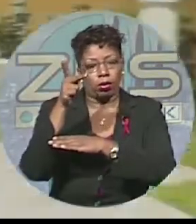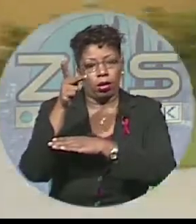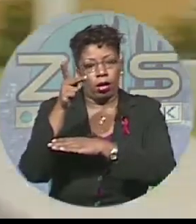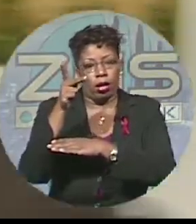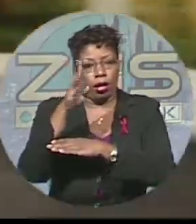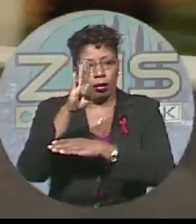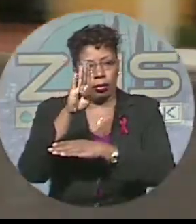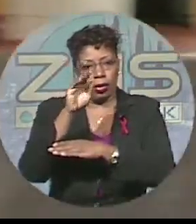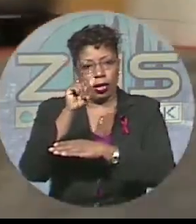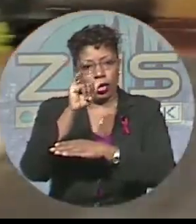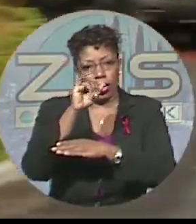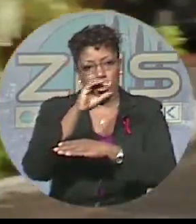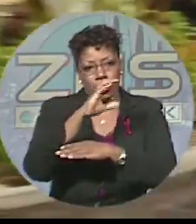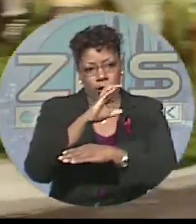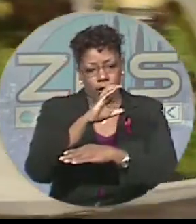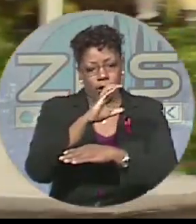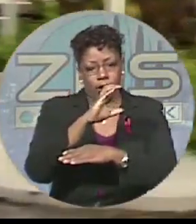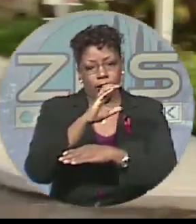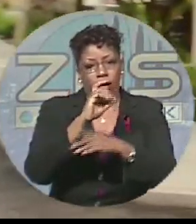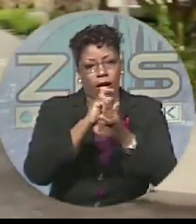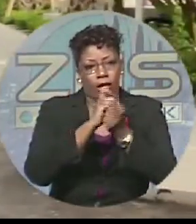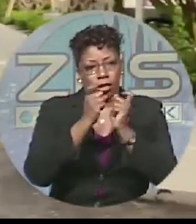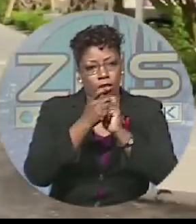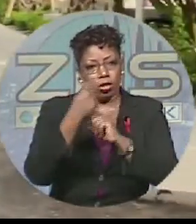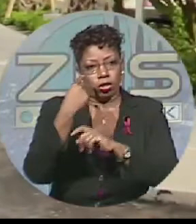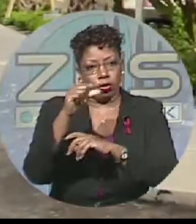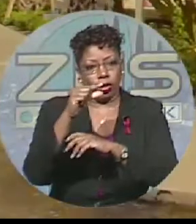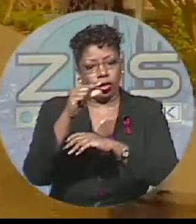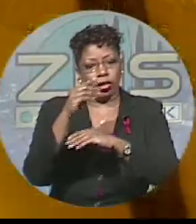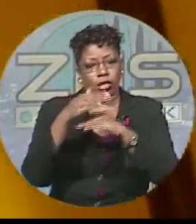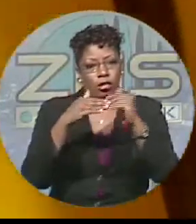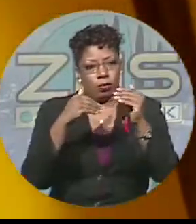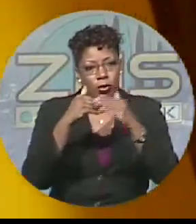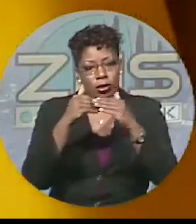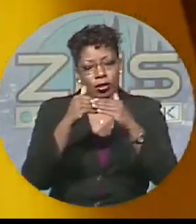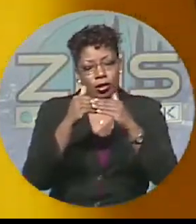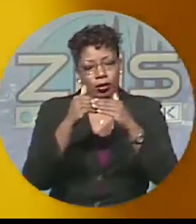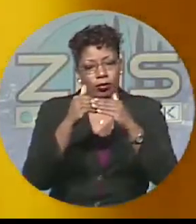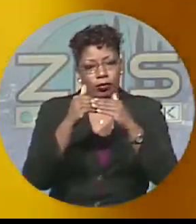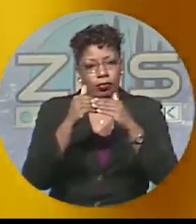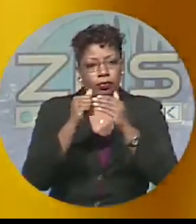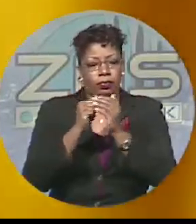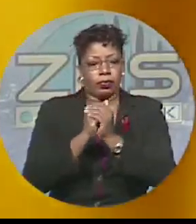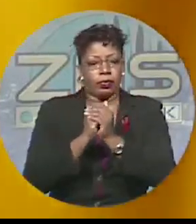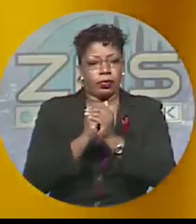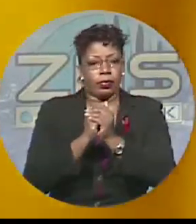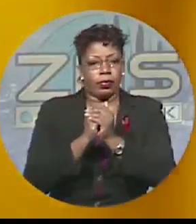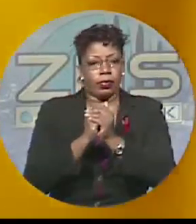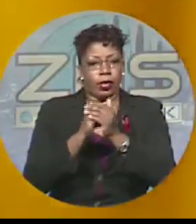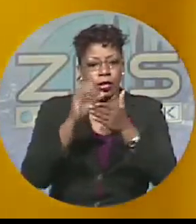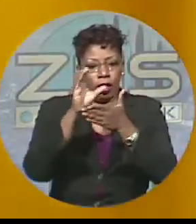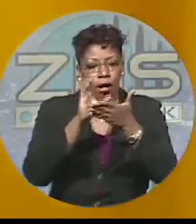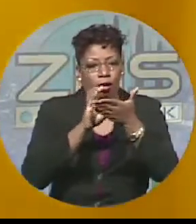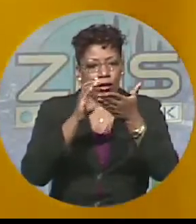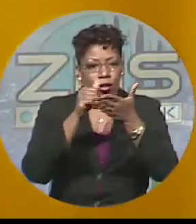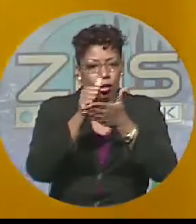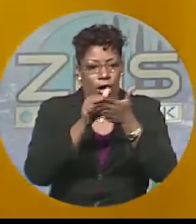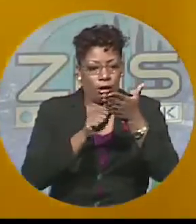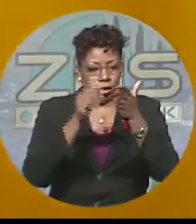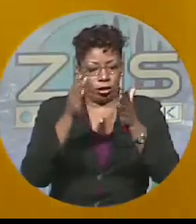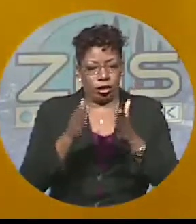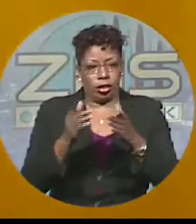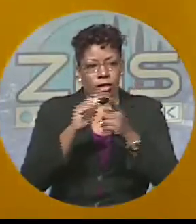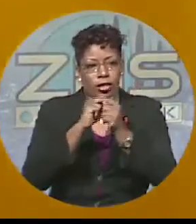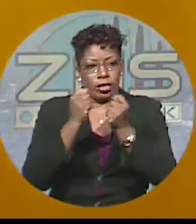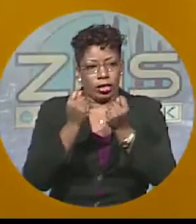or BAIC, has gone green with a building that is the envy of most. Architect Carlos Hepburn and his team